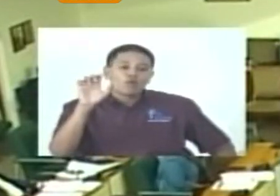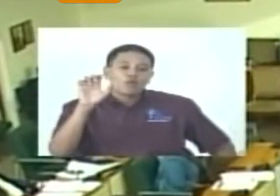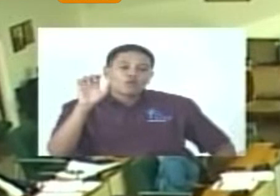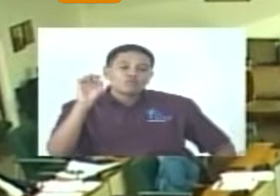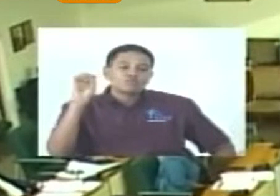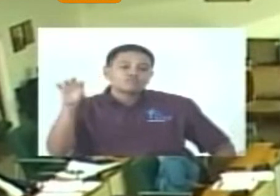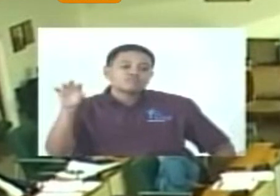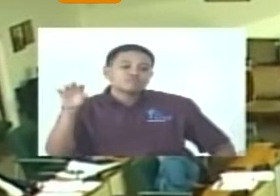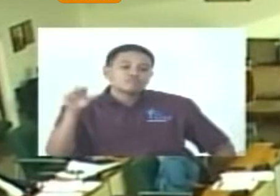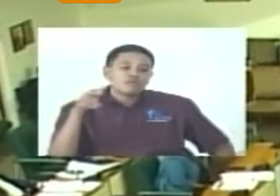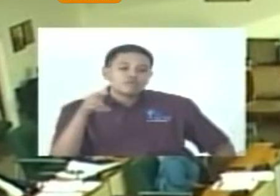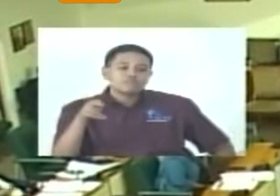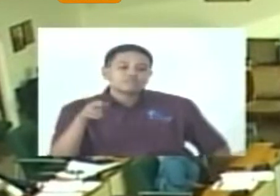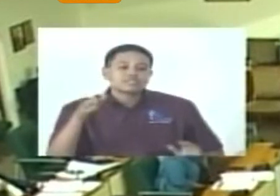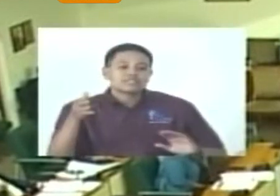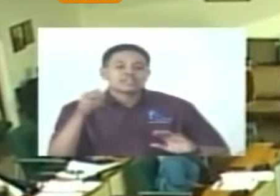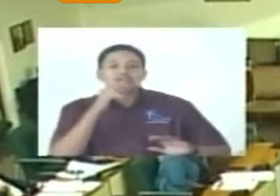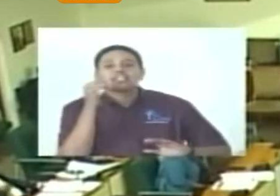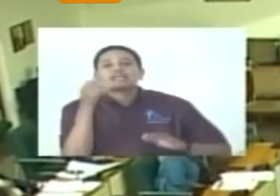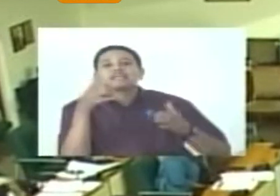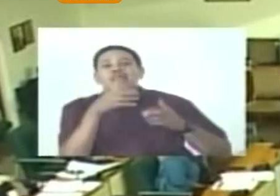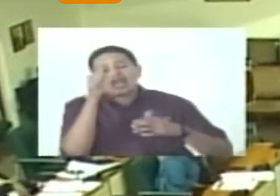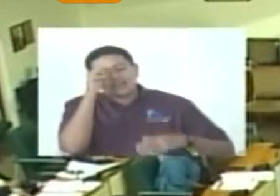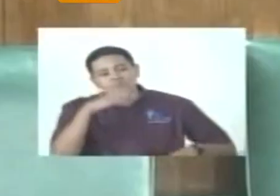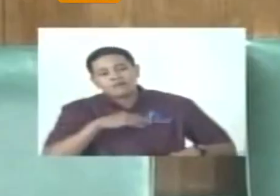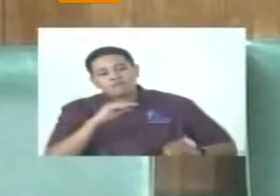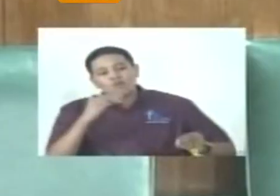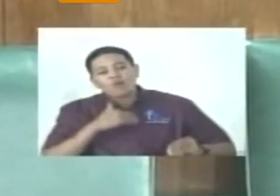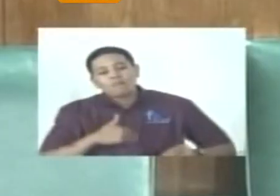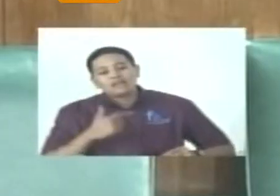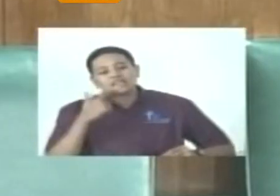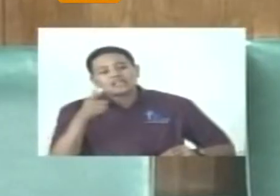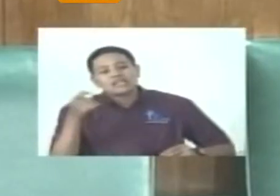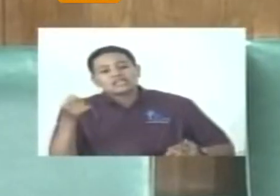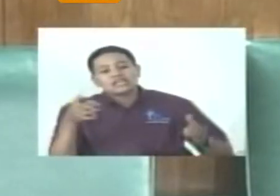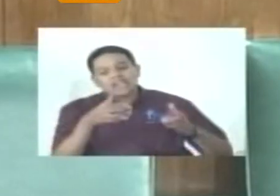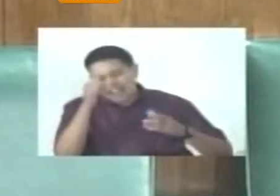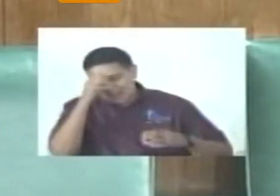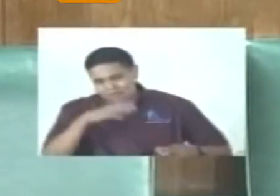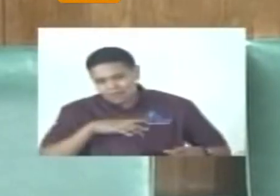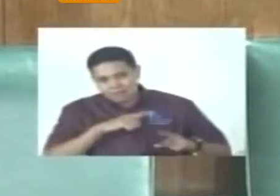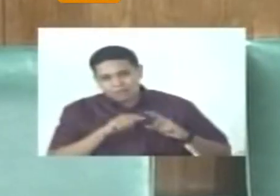member. And nobody has said she was a gang member.